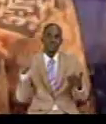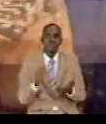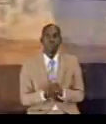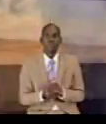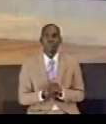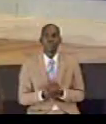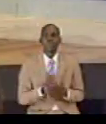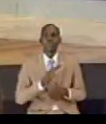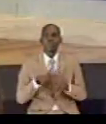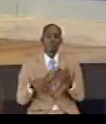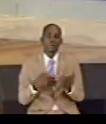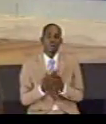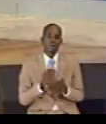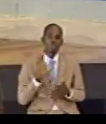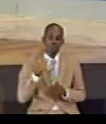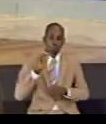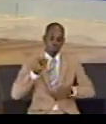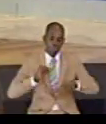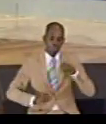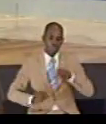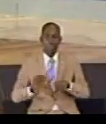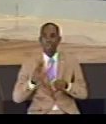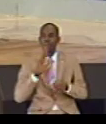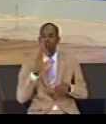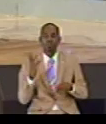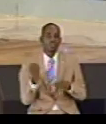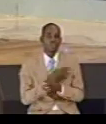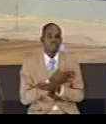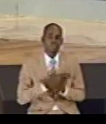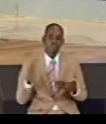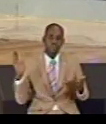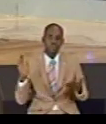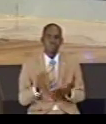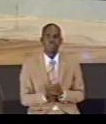All your doubts are gone.